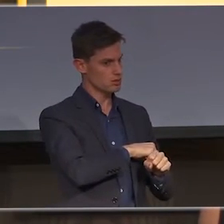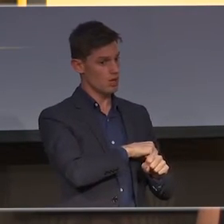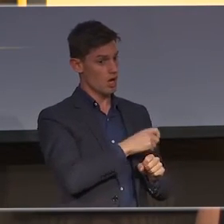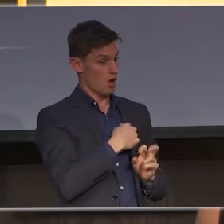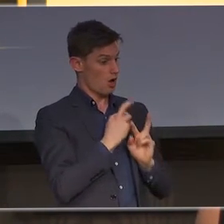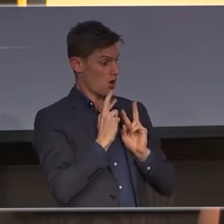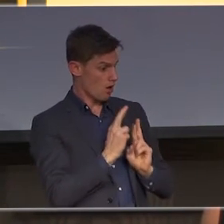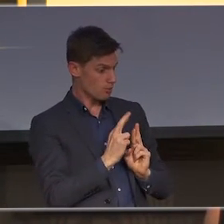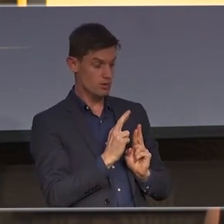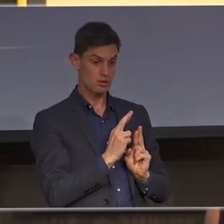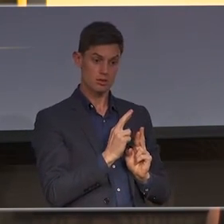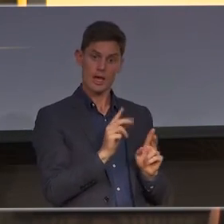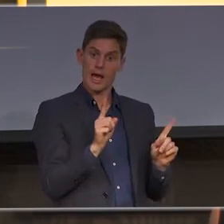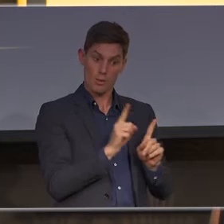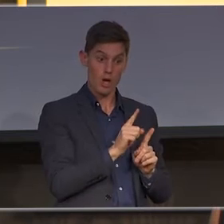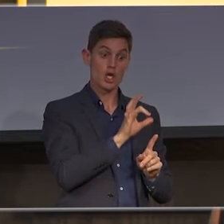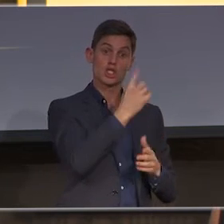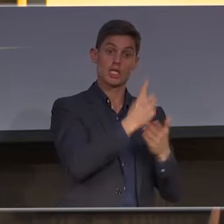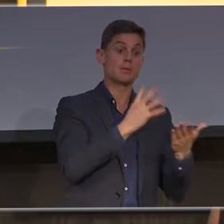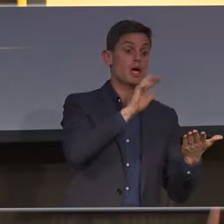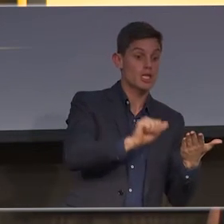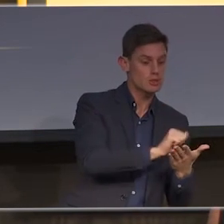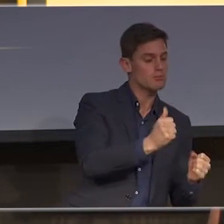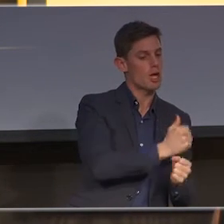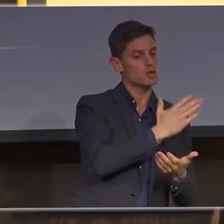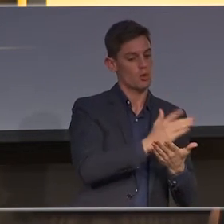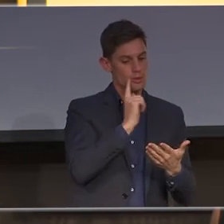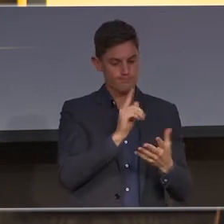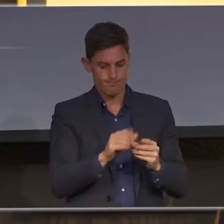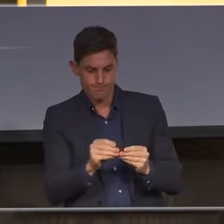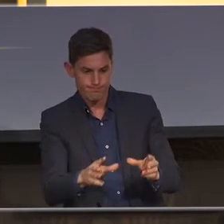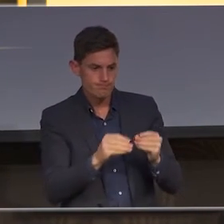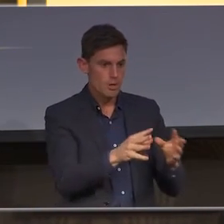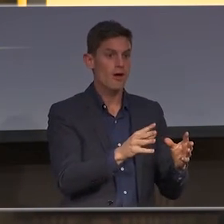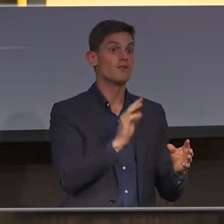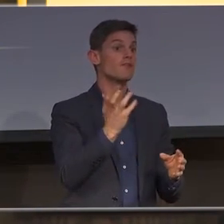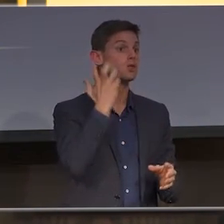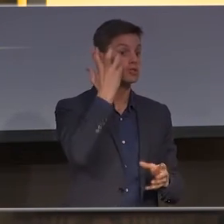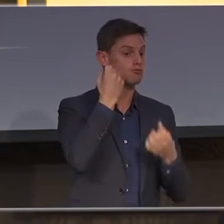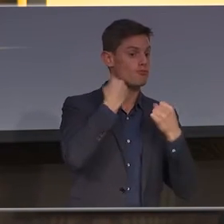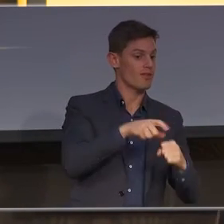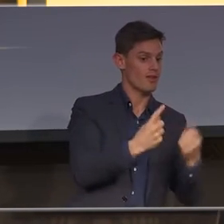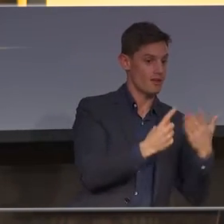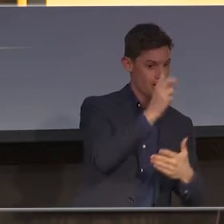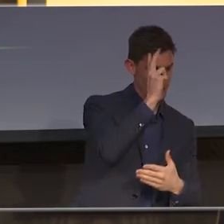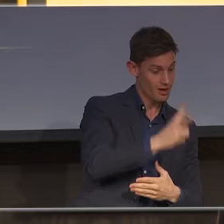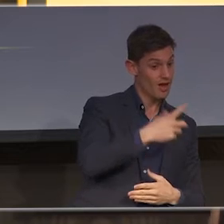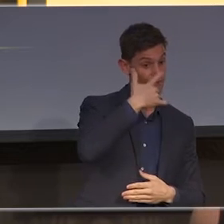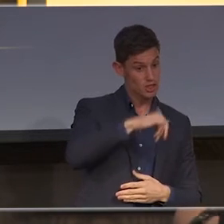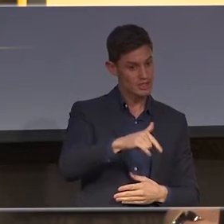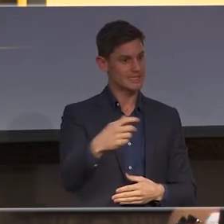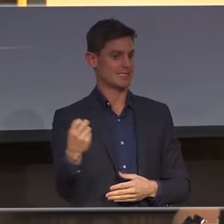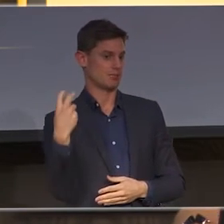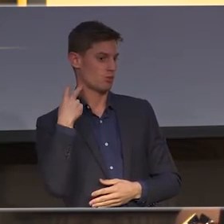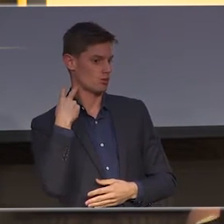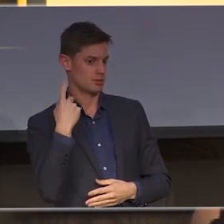would come with practical actions to ensure that the future sovereignty for our people as well. Unfortunately, we've been disappointed on